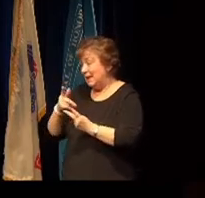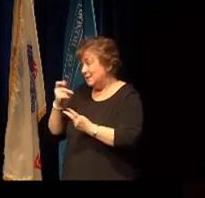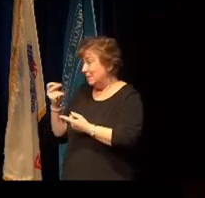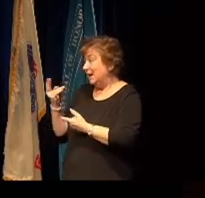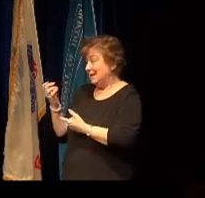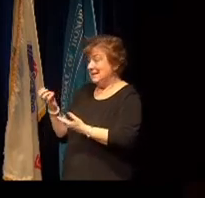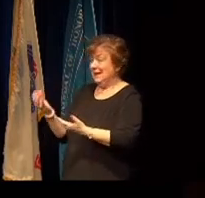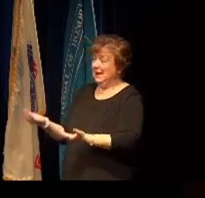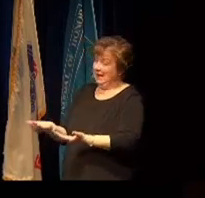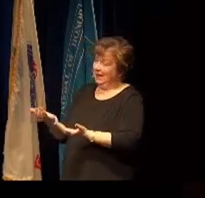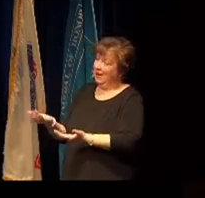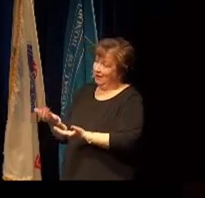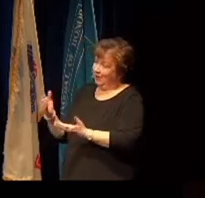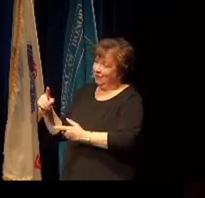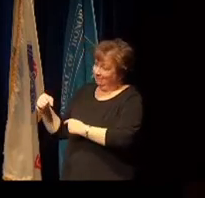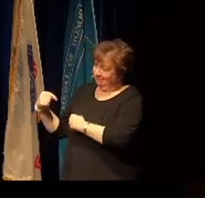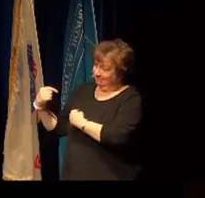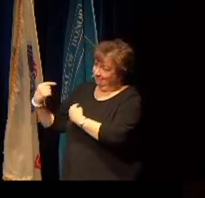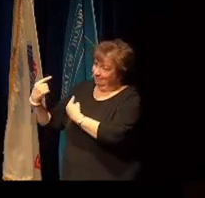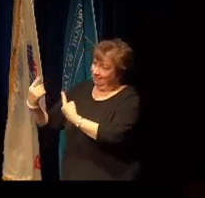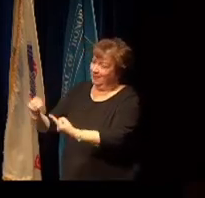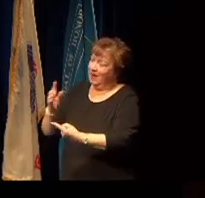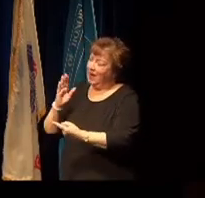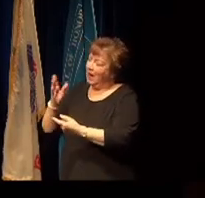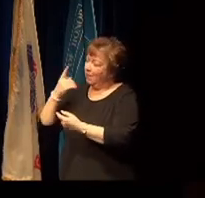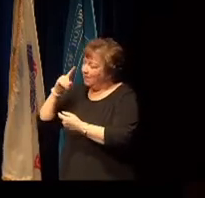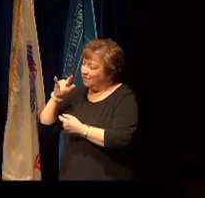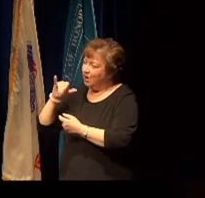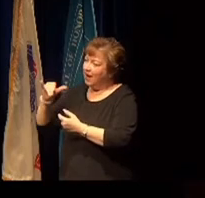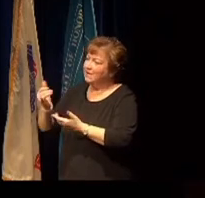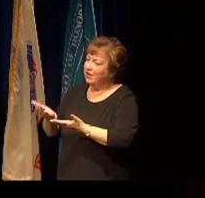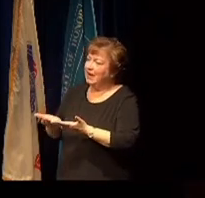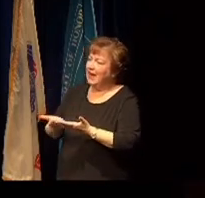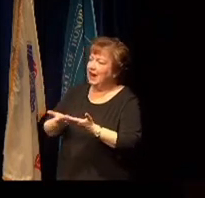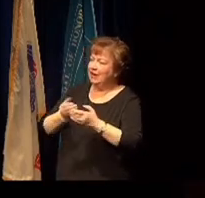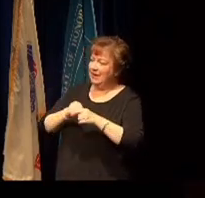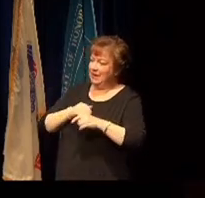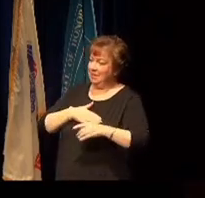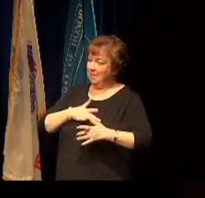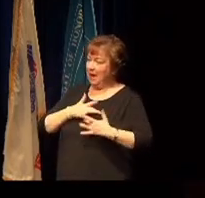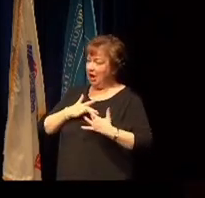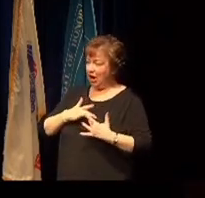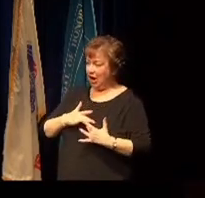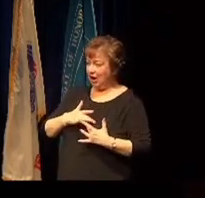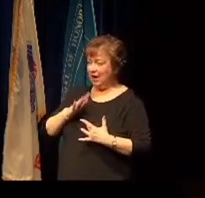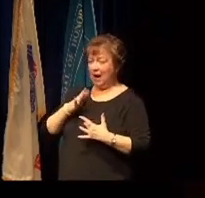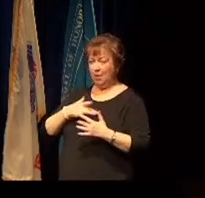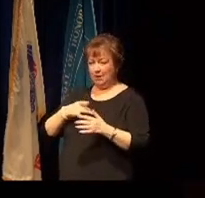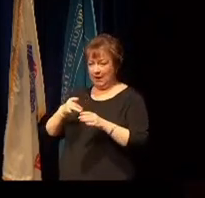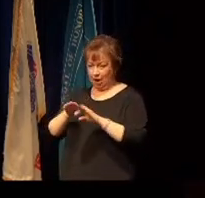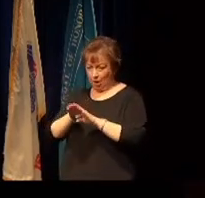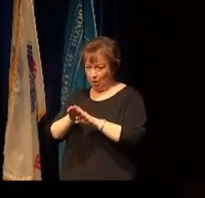I will forever carry him with me in my heart. I would like to close with a poem that has given me some comfort these couple of